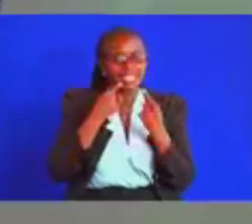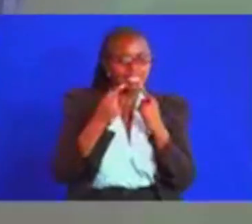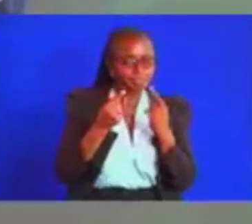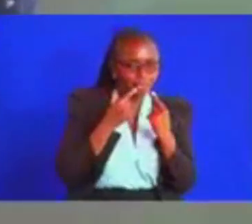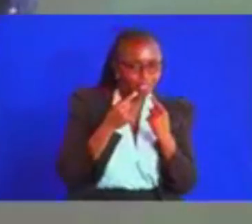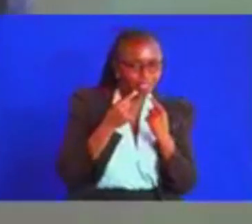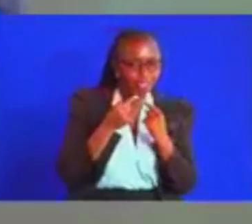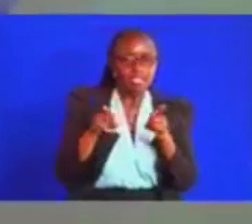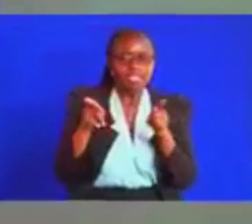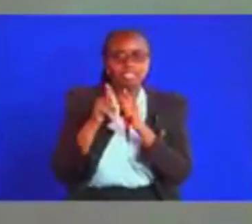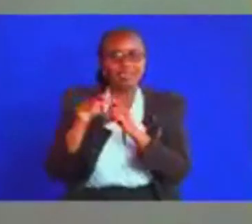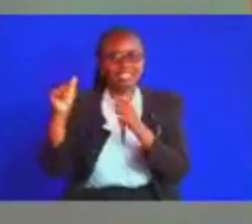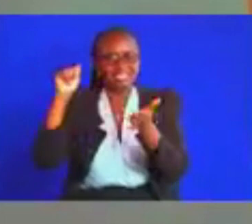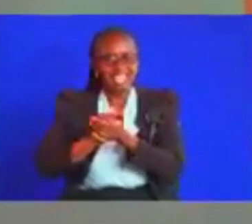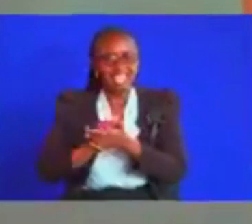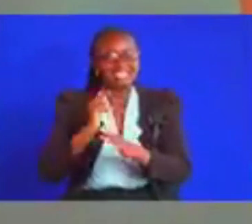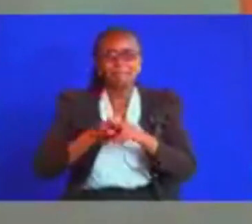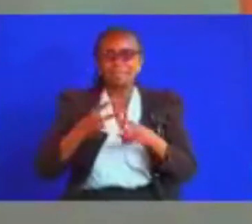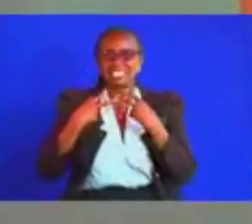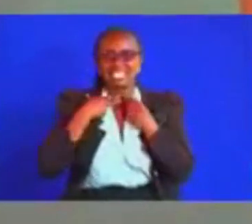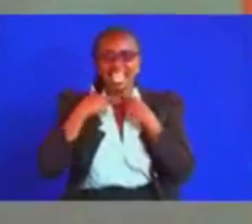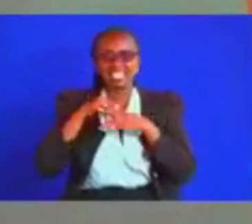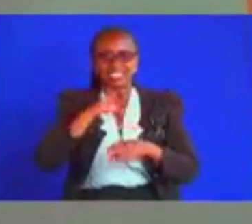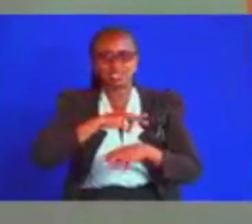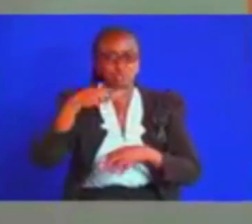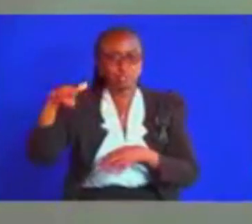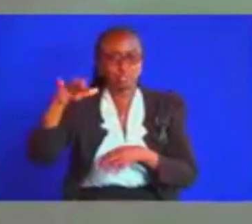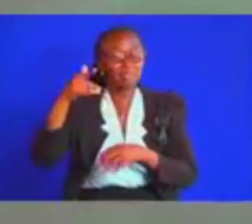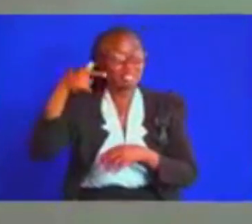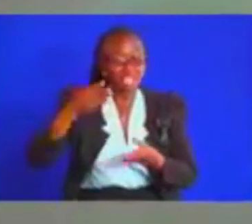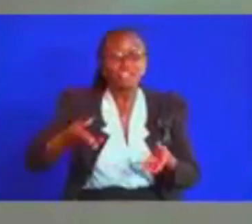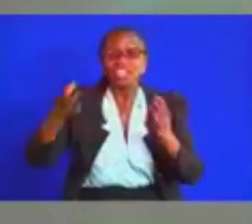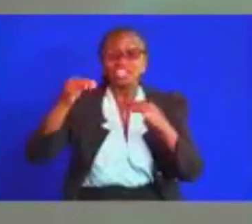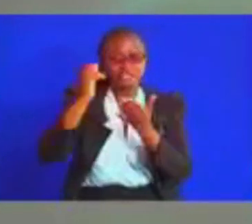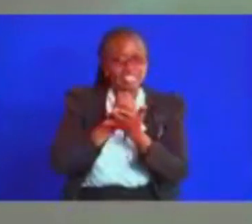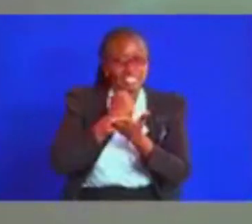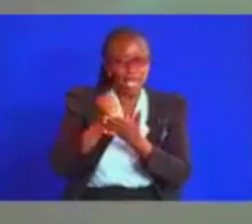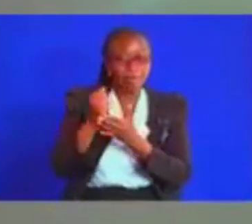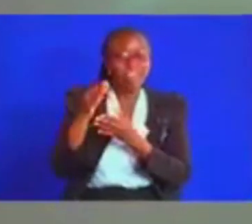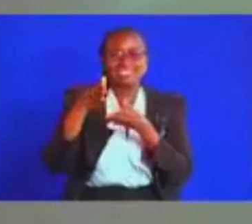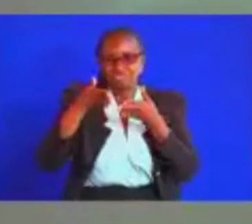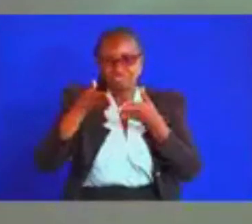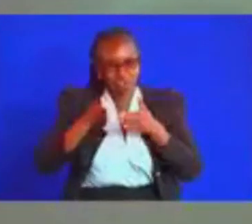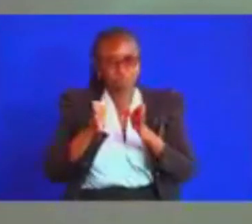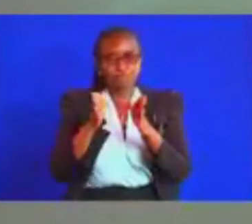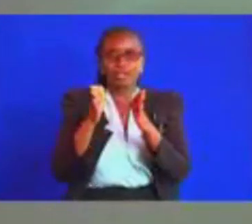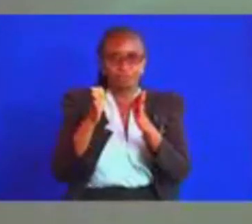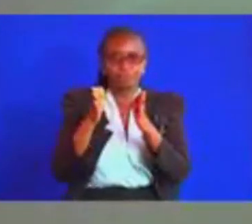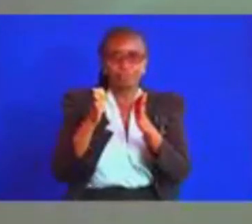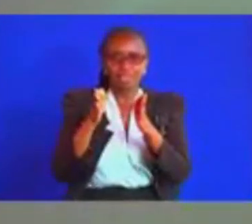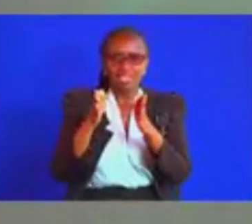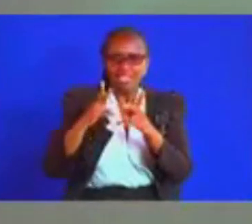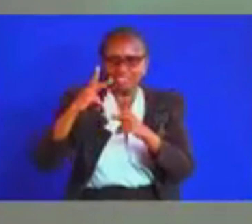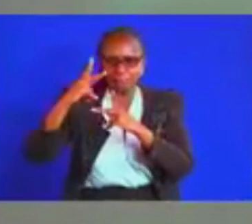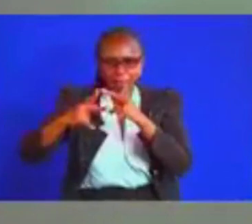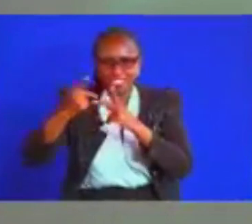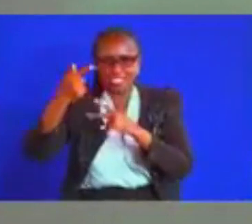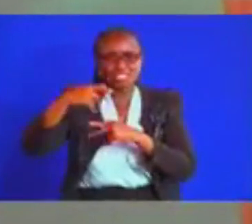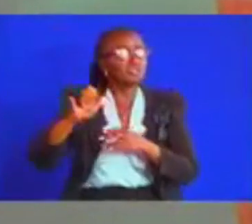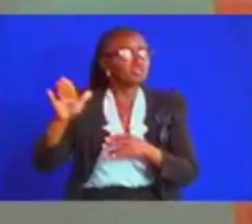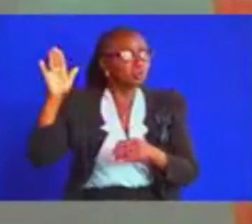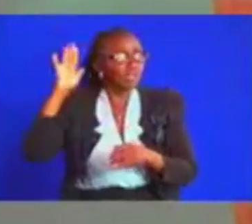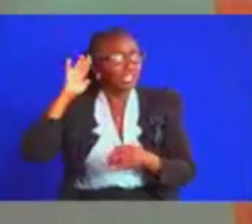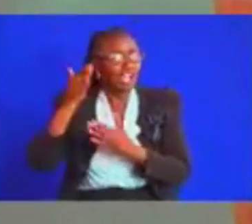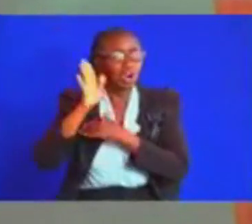Even in that fallen state, he was the one who gave Samuel the formula that caused him to hear God, that